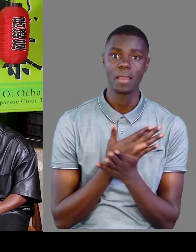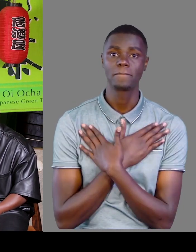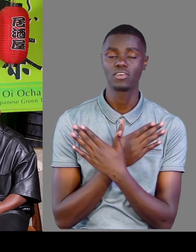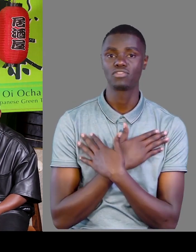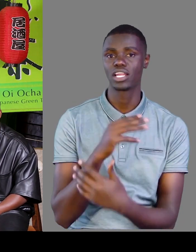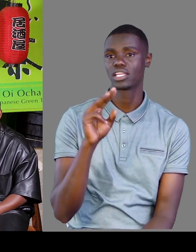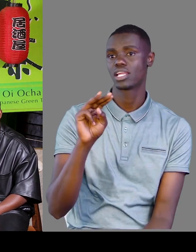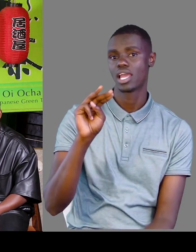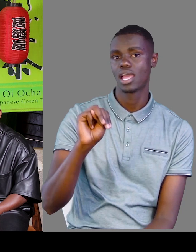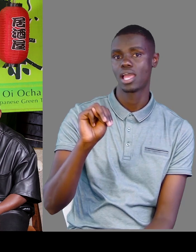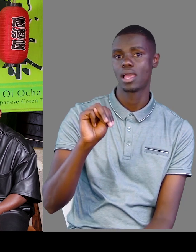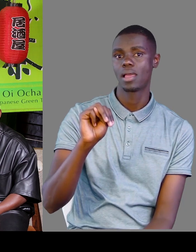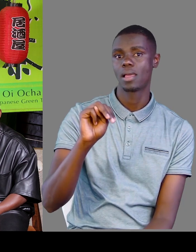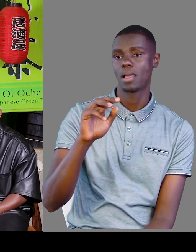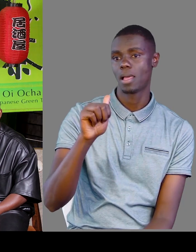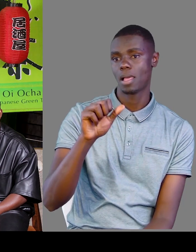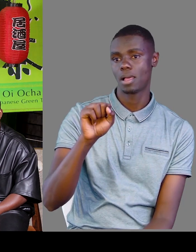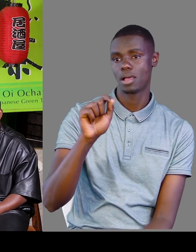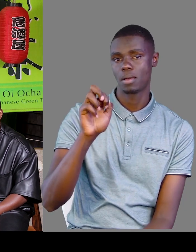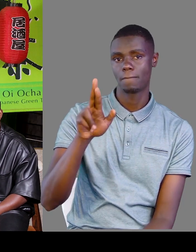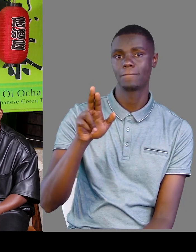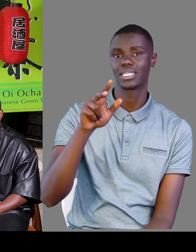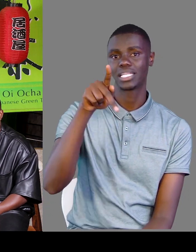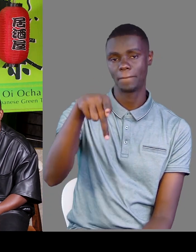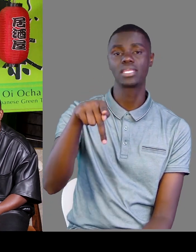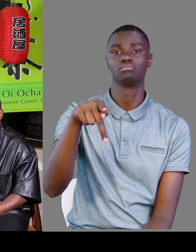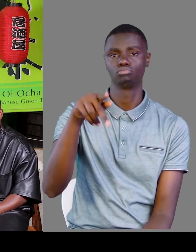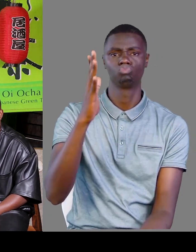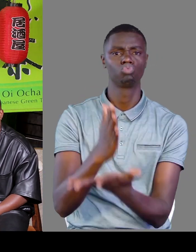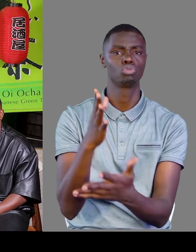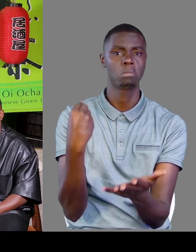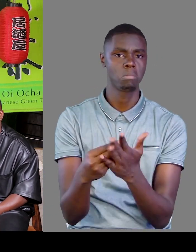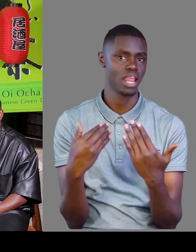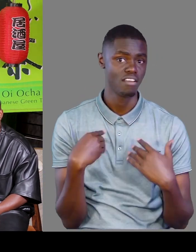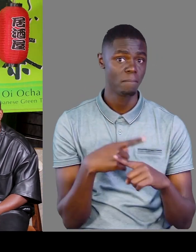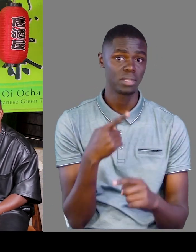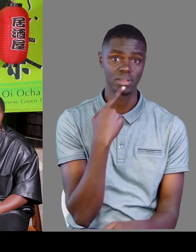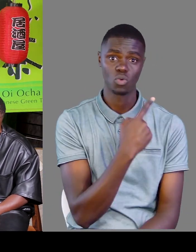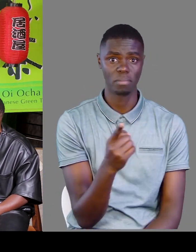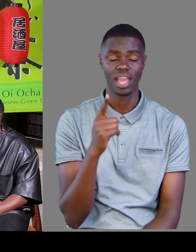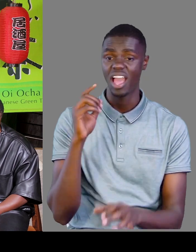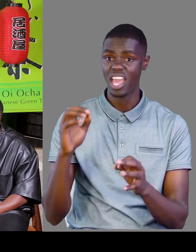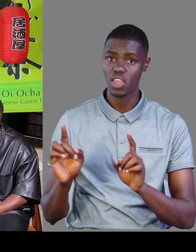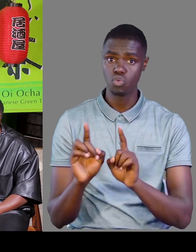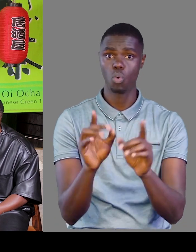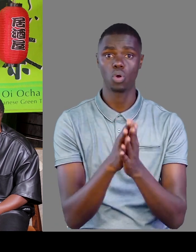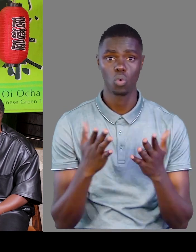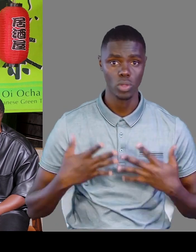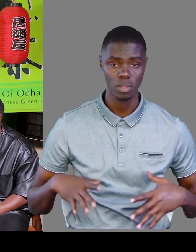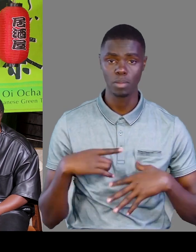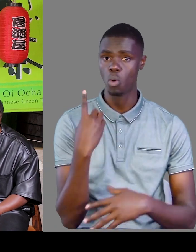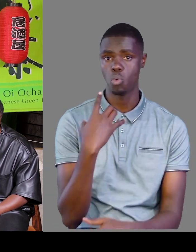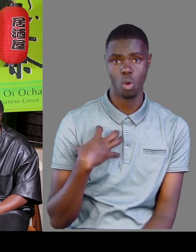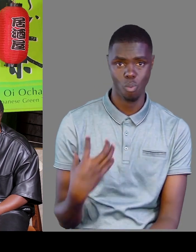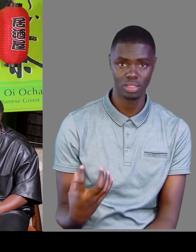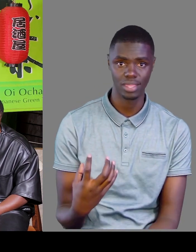friend Master P there, he has a lot of money. To be honest, he has money. But let me tell you, when you walk with people who